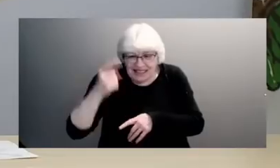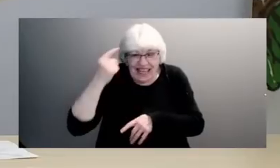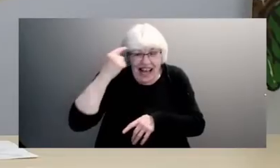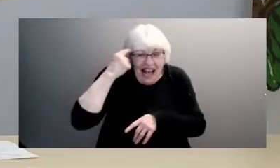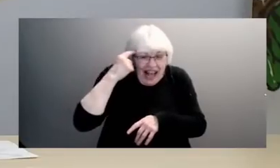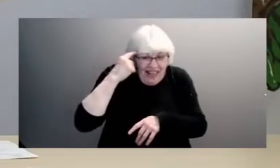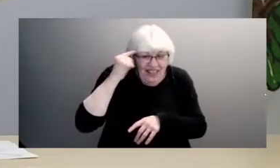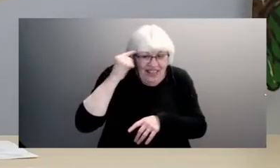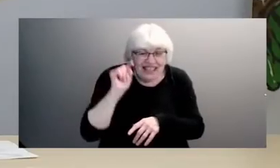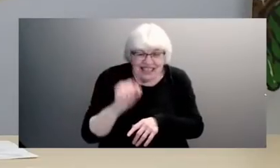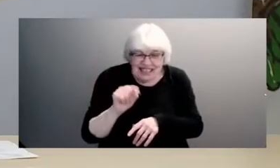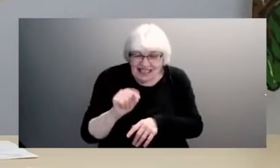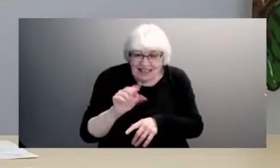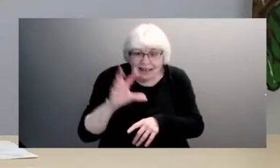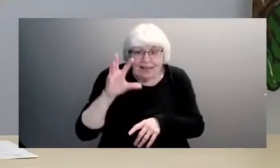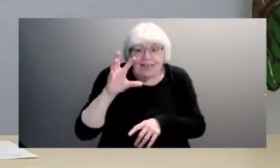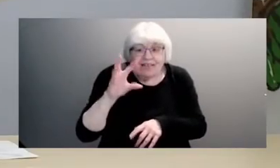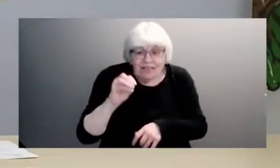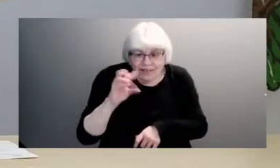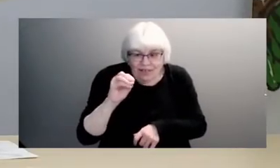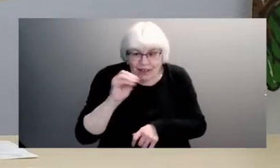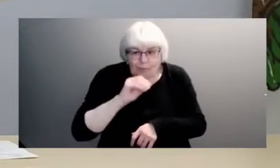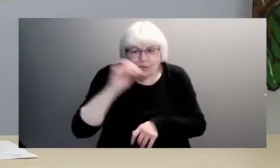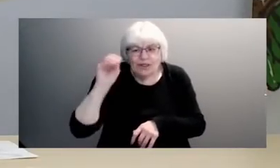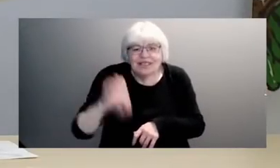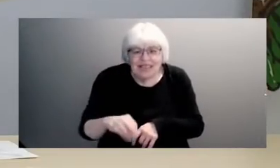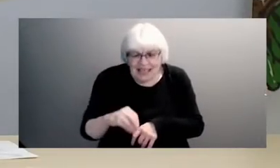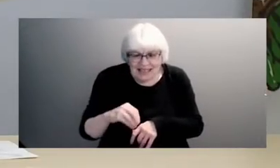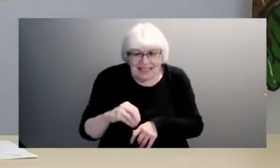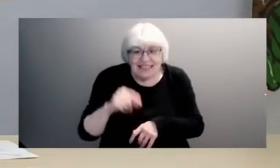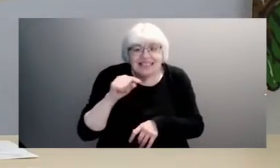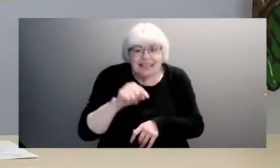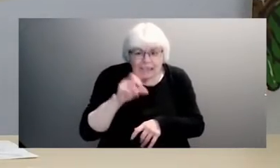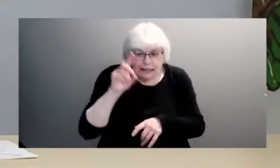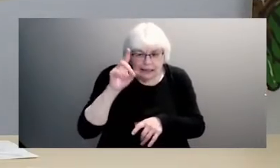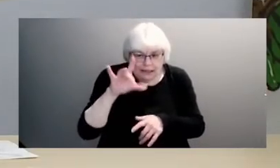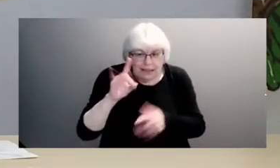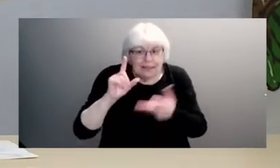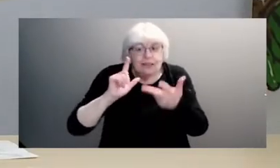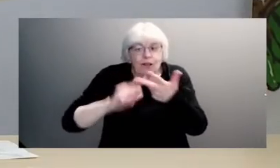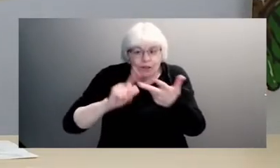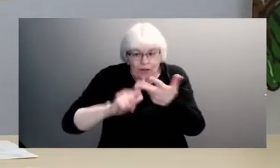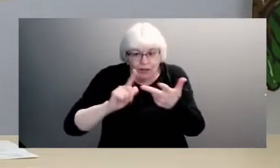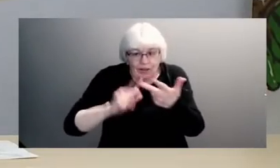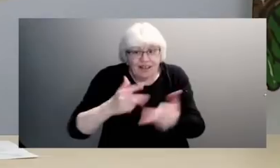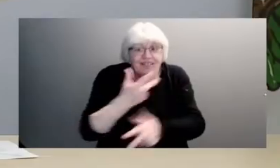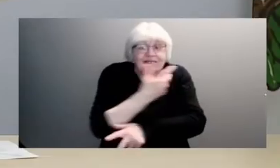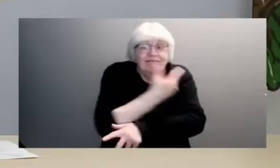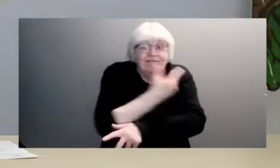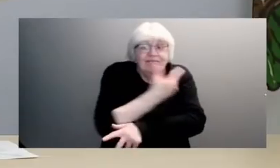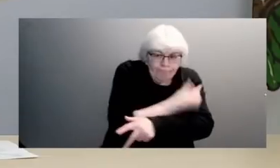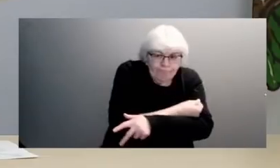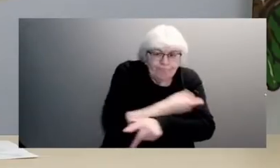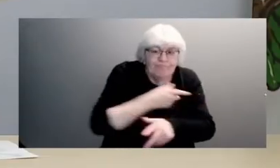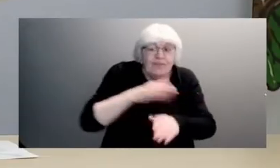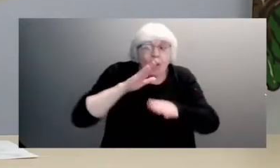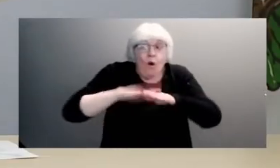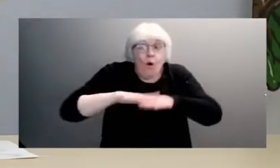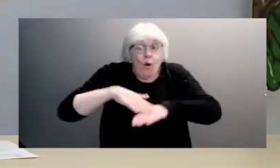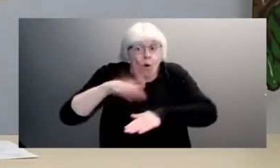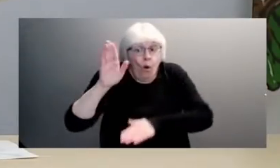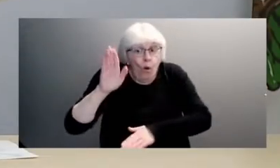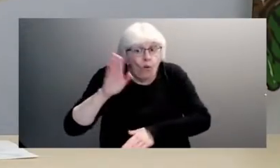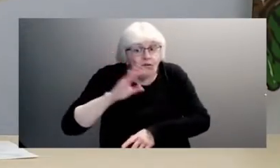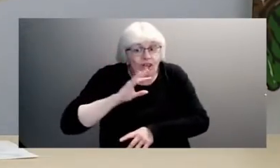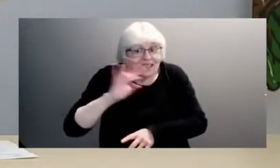I don't have the number for those over 70, but it's for some people who are in their 70s, they would just be reaching